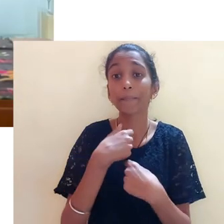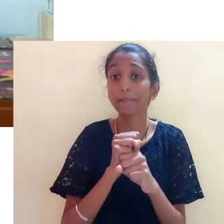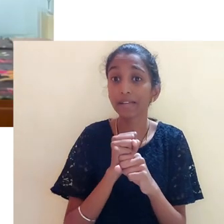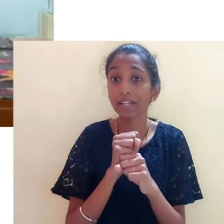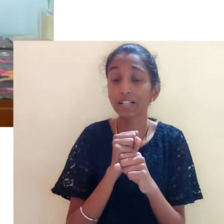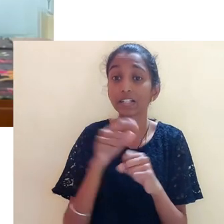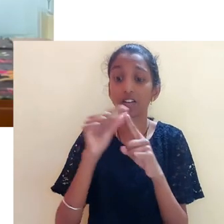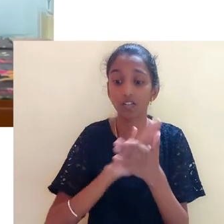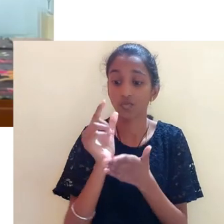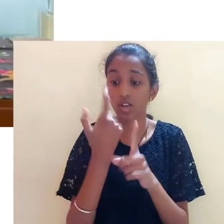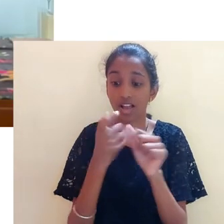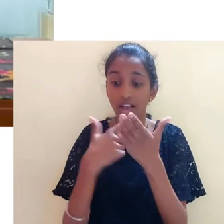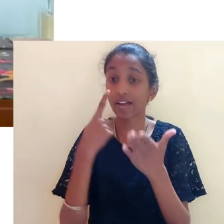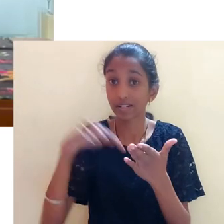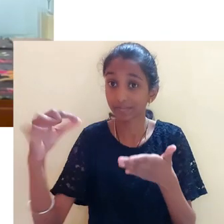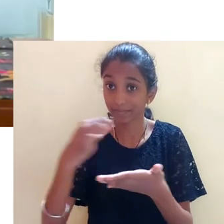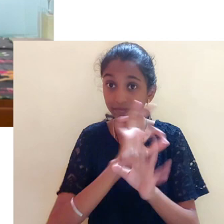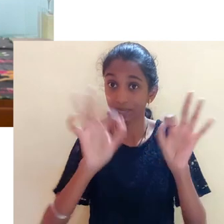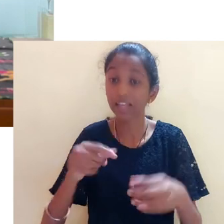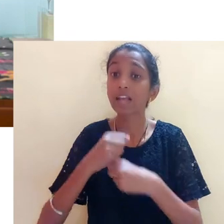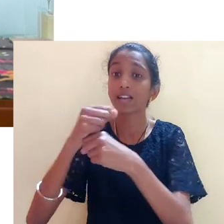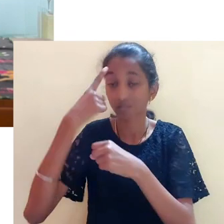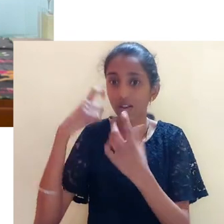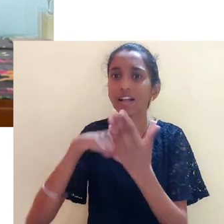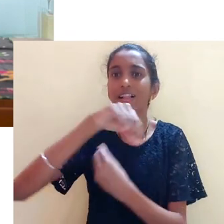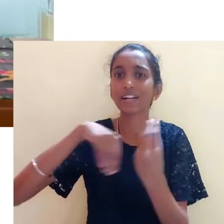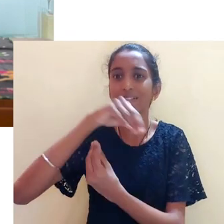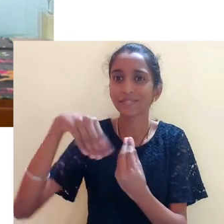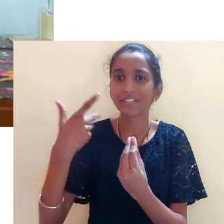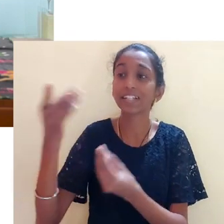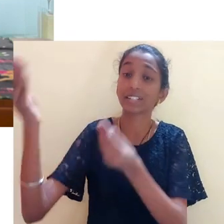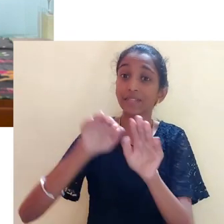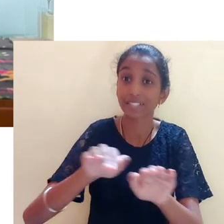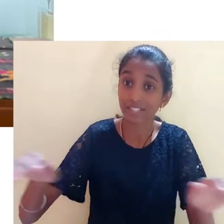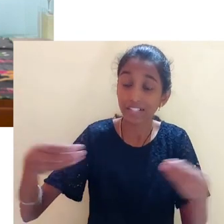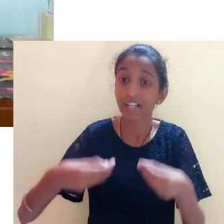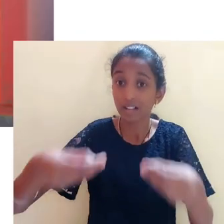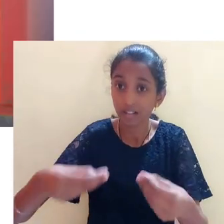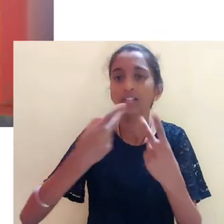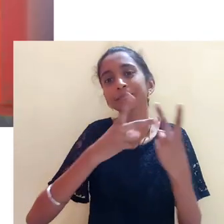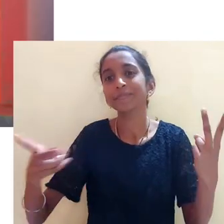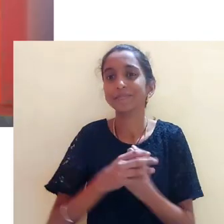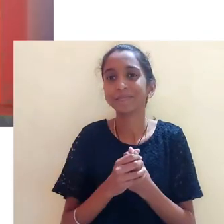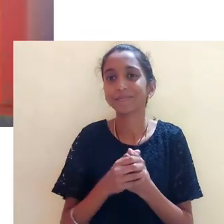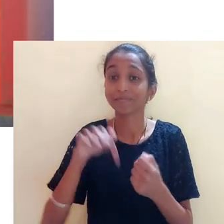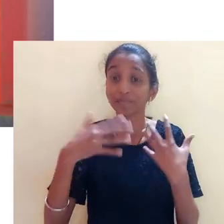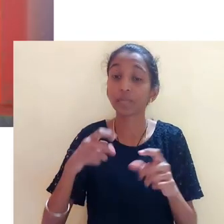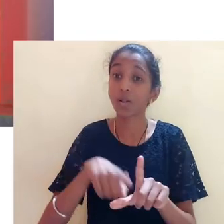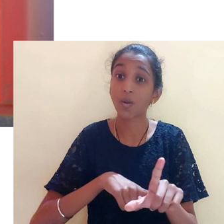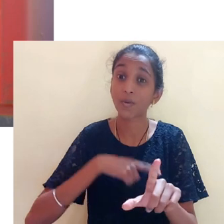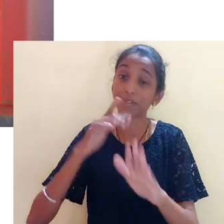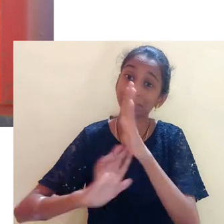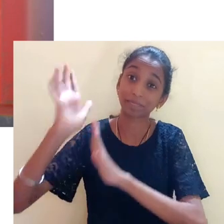these fulkaris to give to relatives, you know, give to their children. So it does have a long